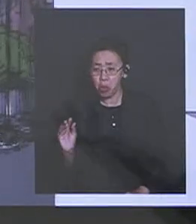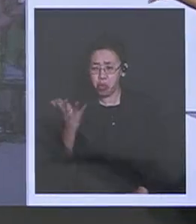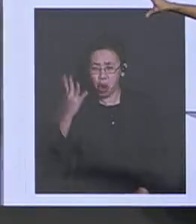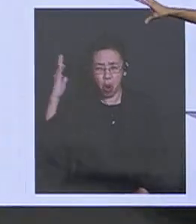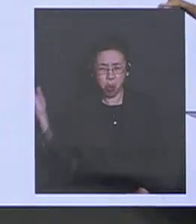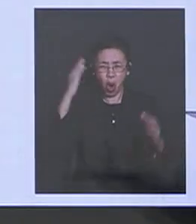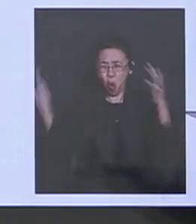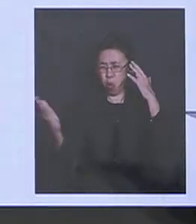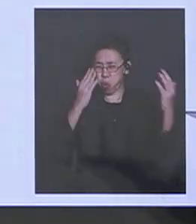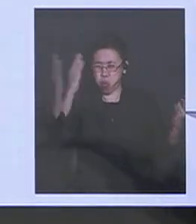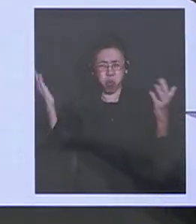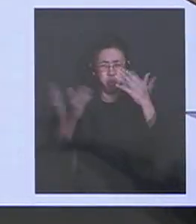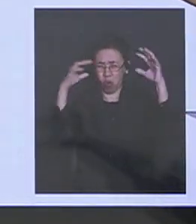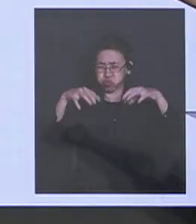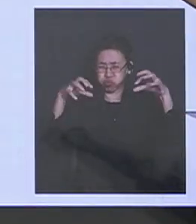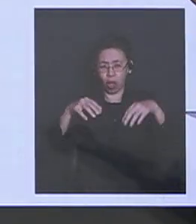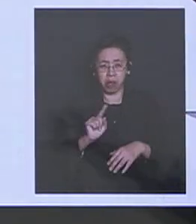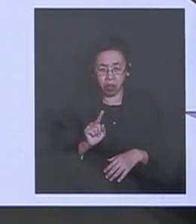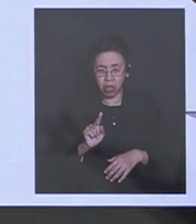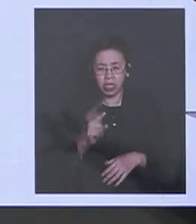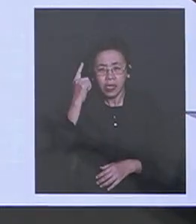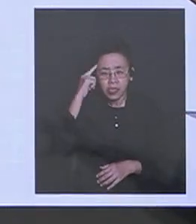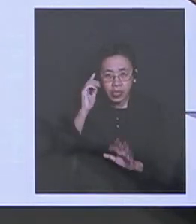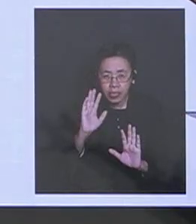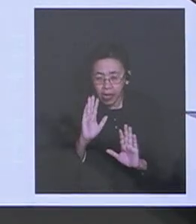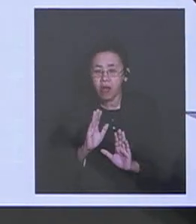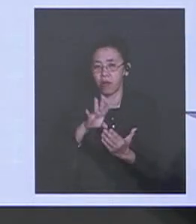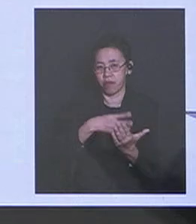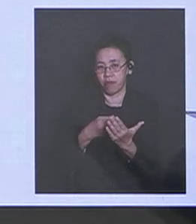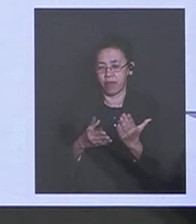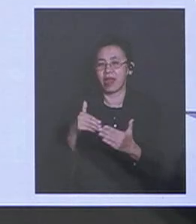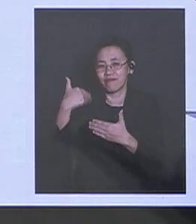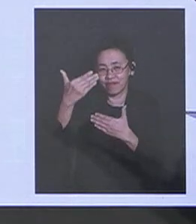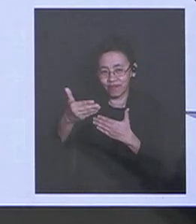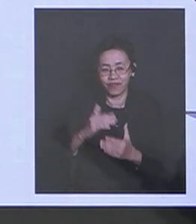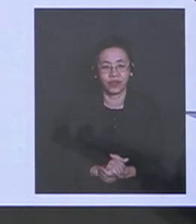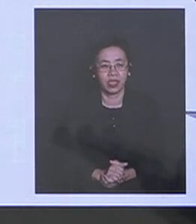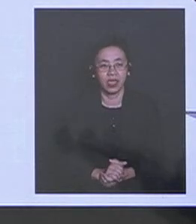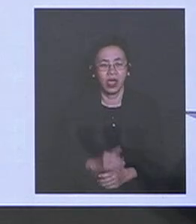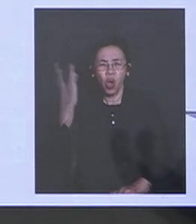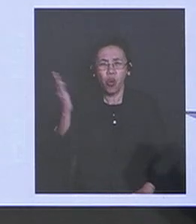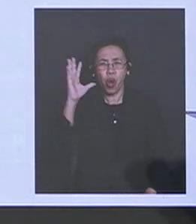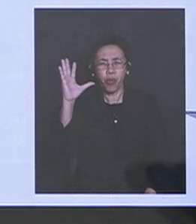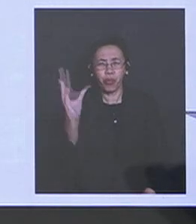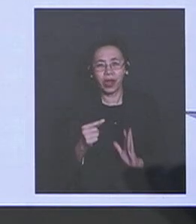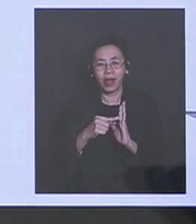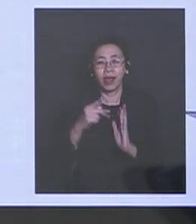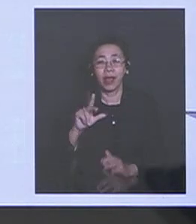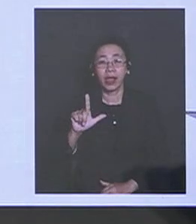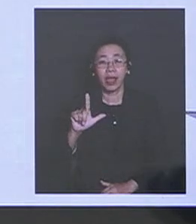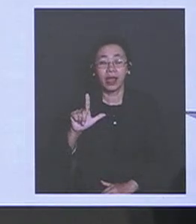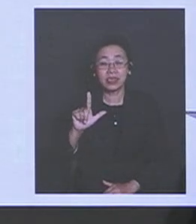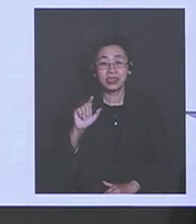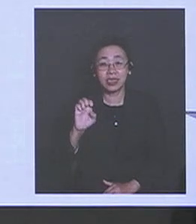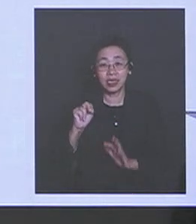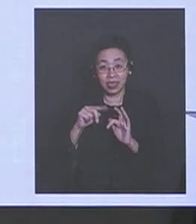stackable unit, because this was when Katrina, you may remember Katrina in New Orleans, a major hurricane that did a lot of damage,